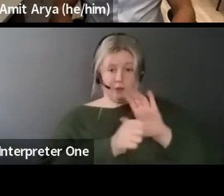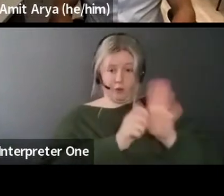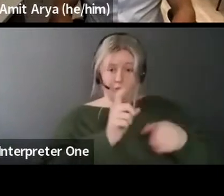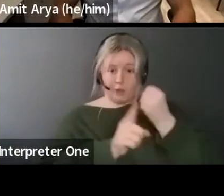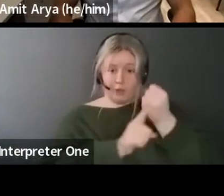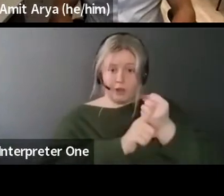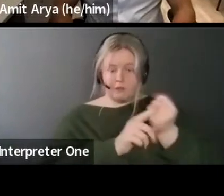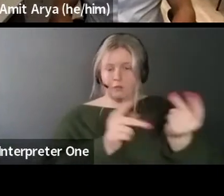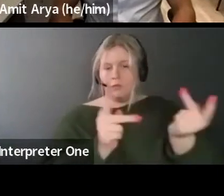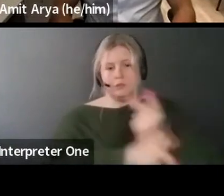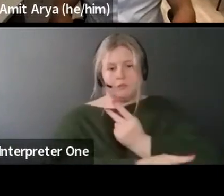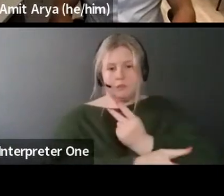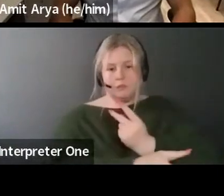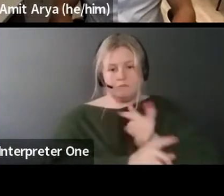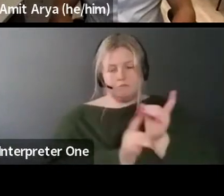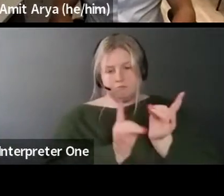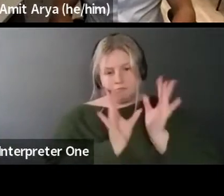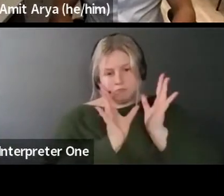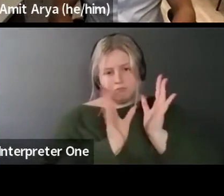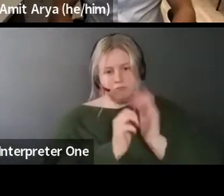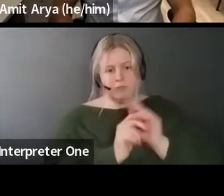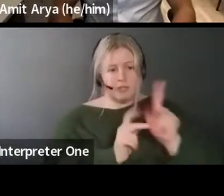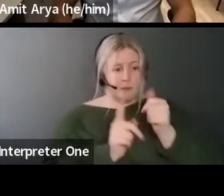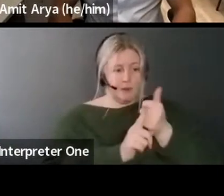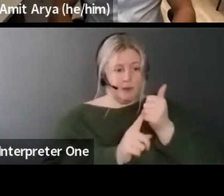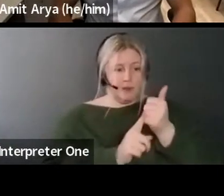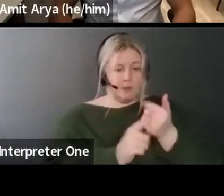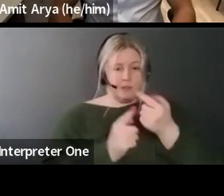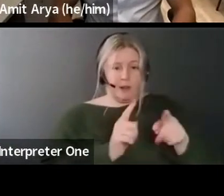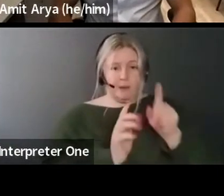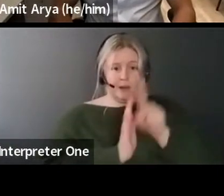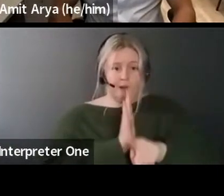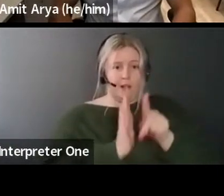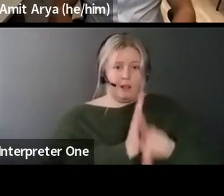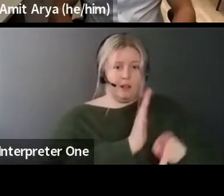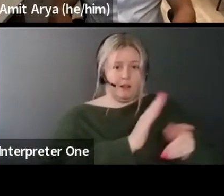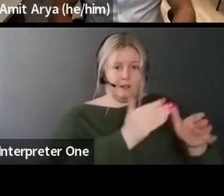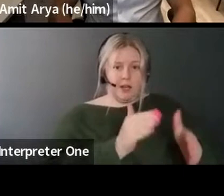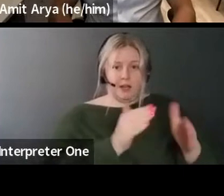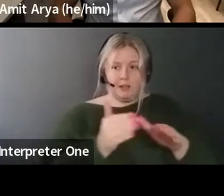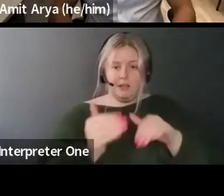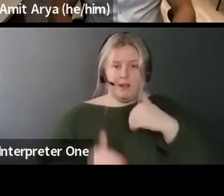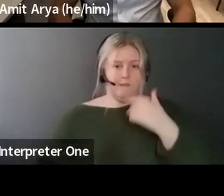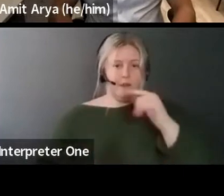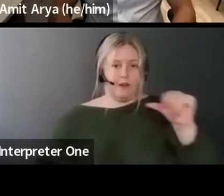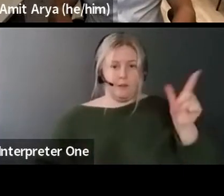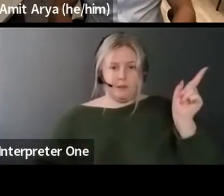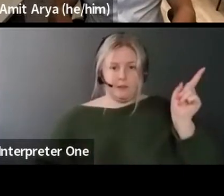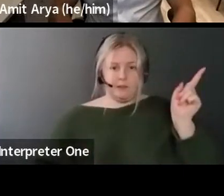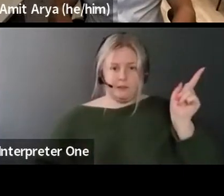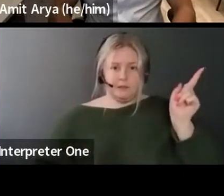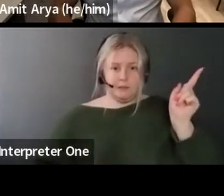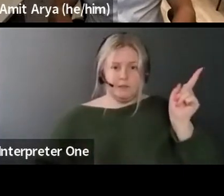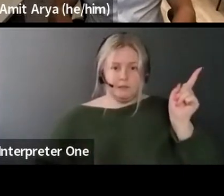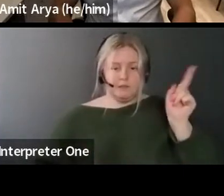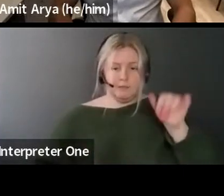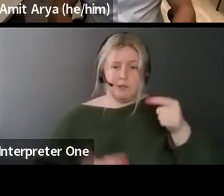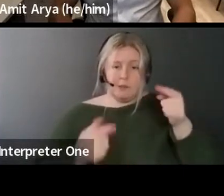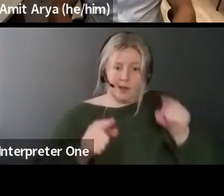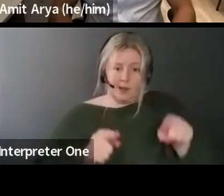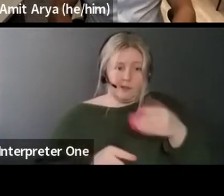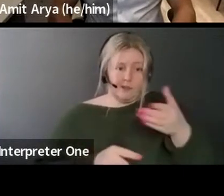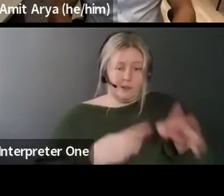And after that, like folks were literally getting killed by the state. And that's what happens because in